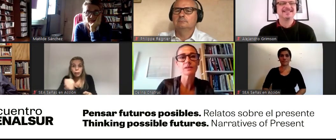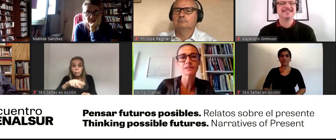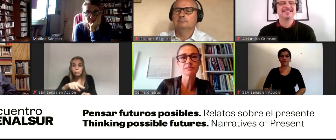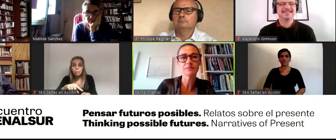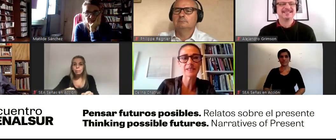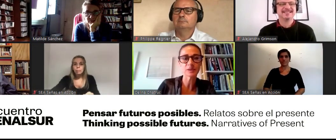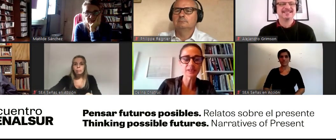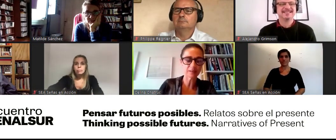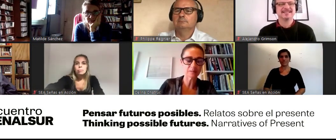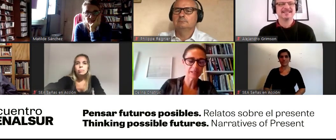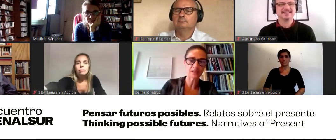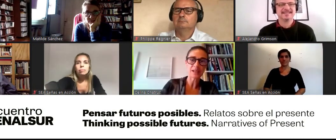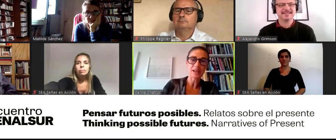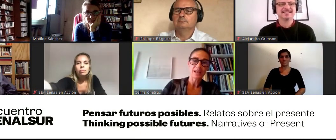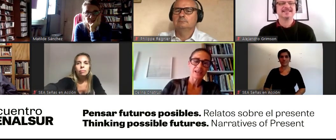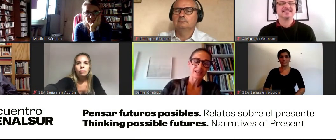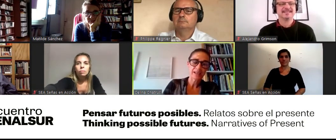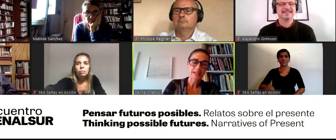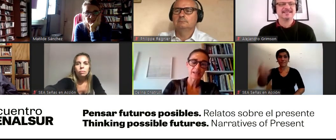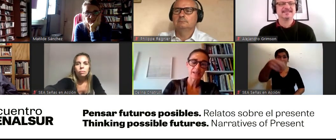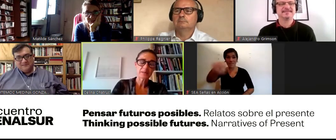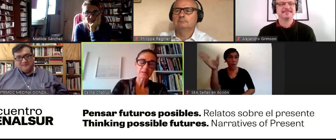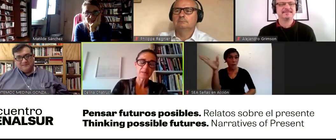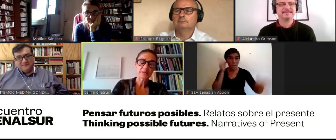well? Loud and clear.